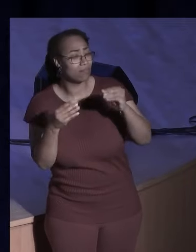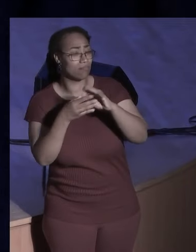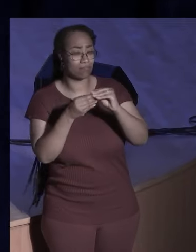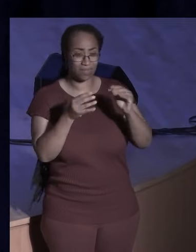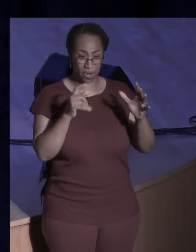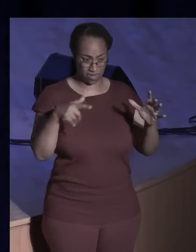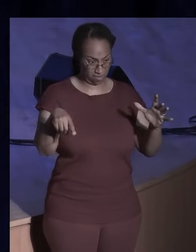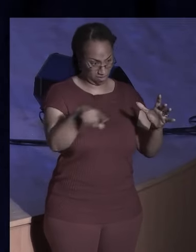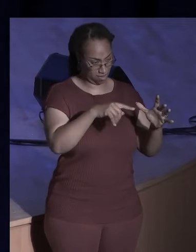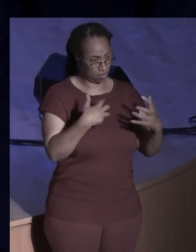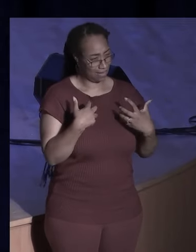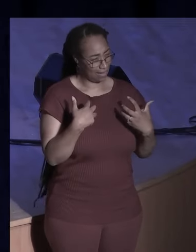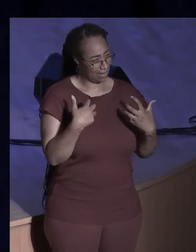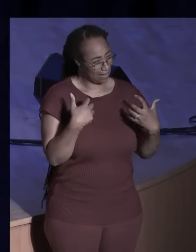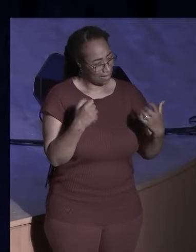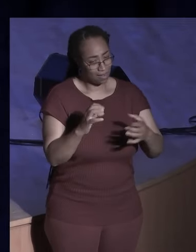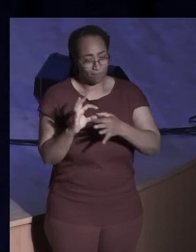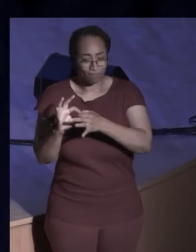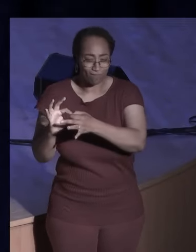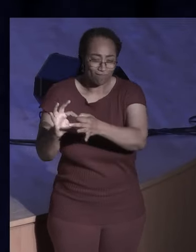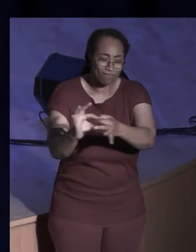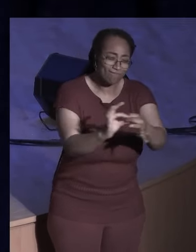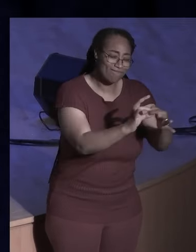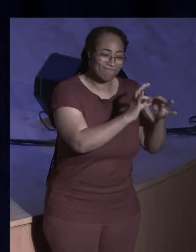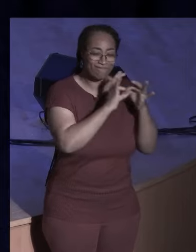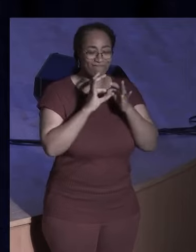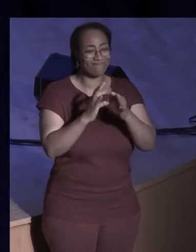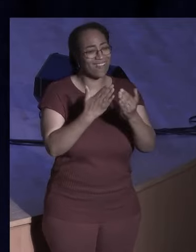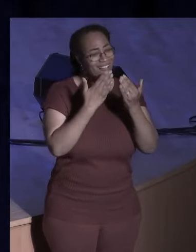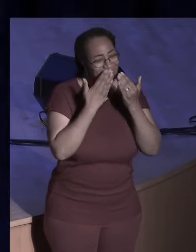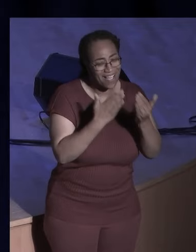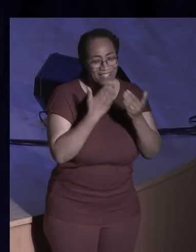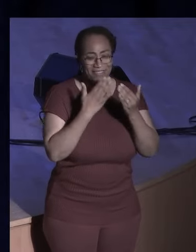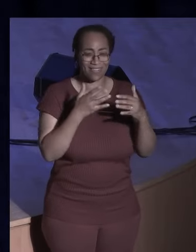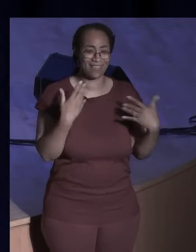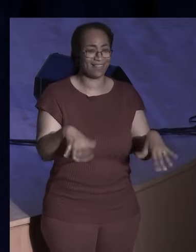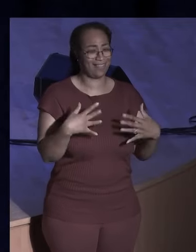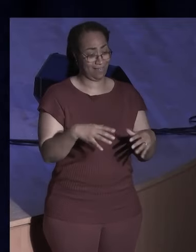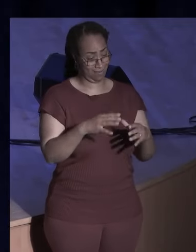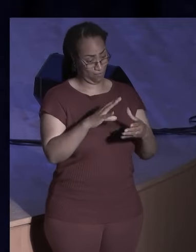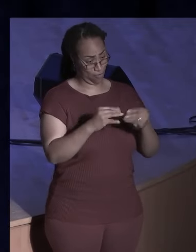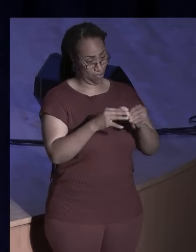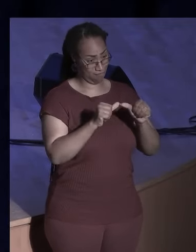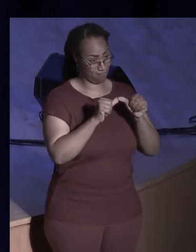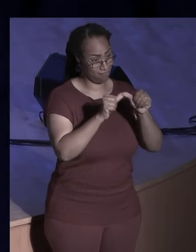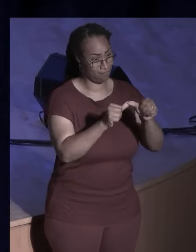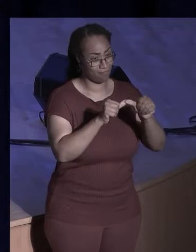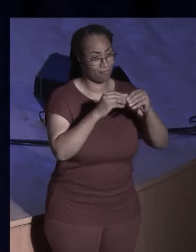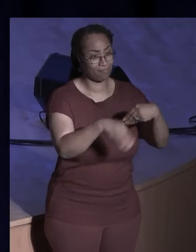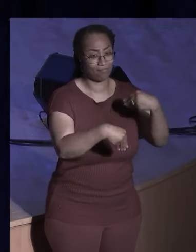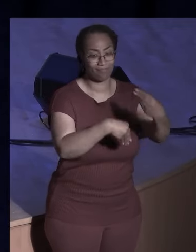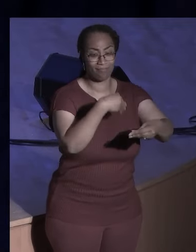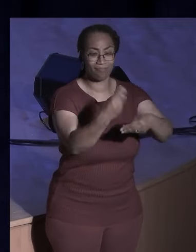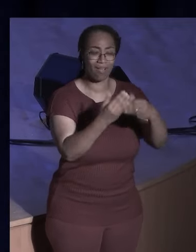you for telling our stories and keeping them alive. I'm so thrilled that so many of you are here today, and